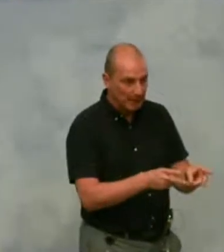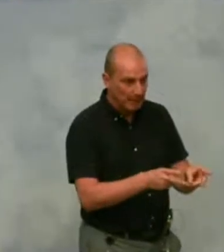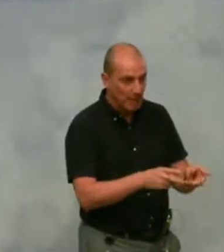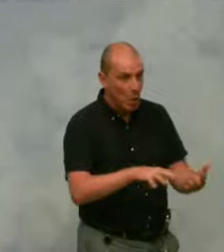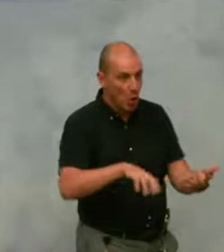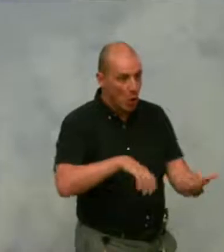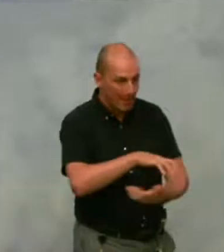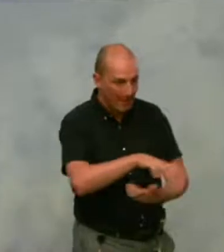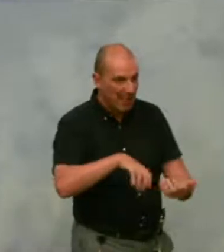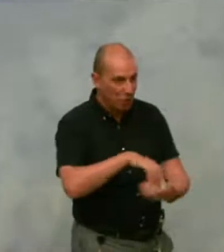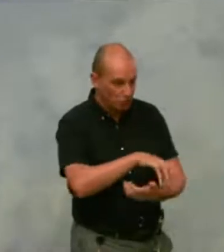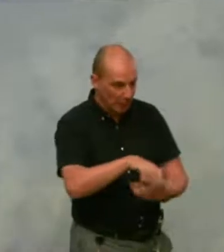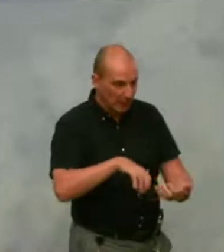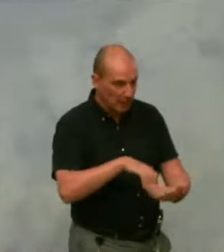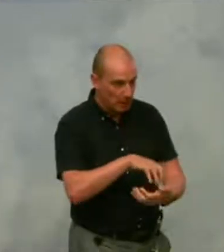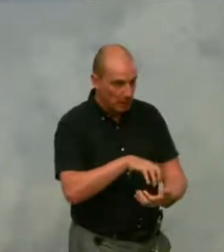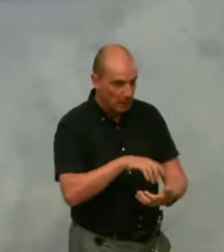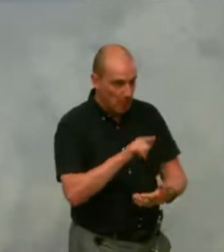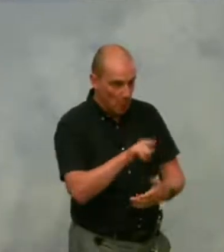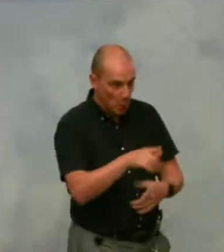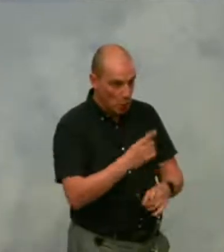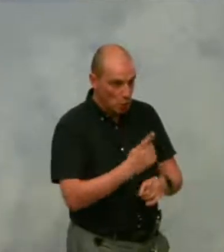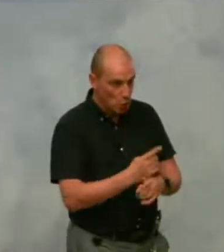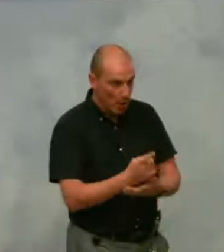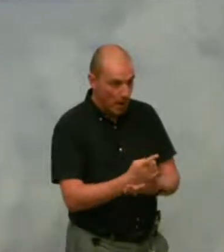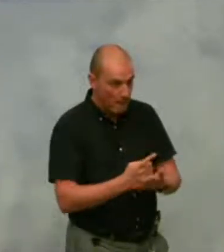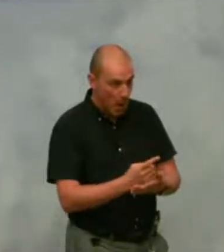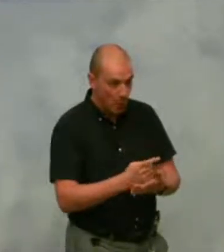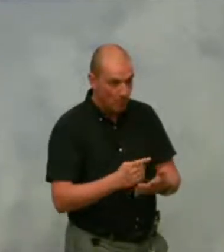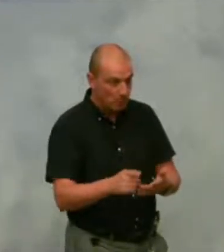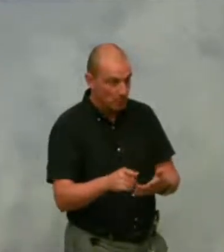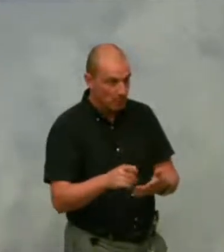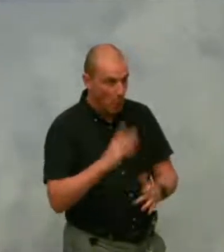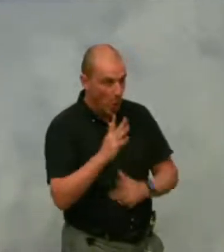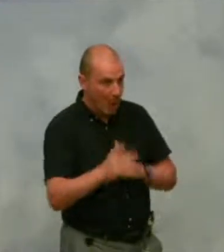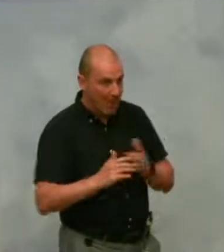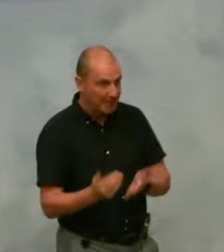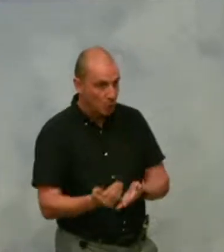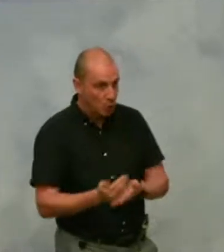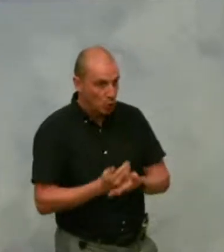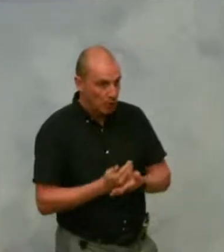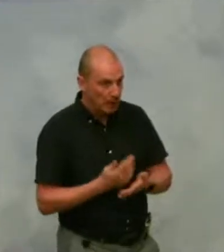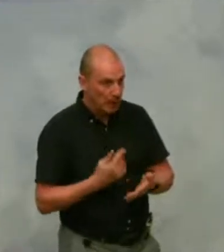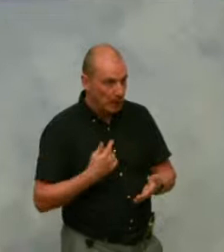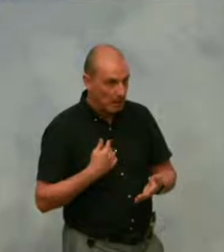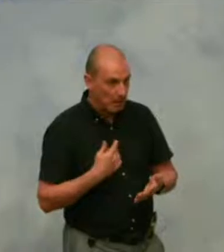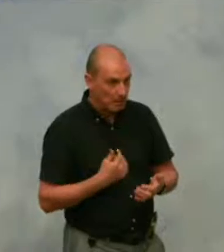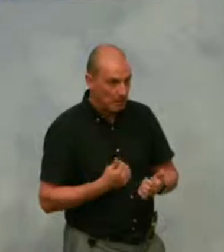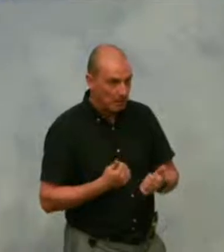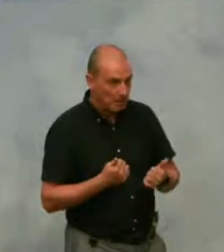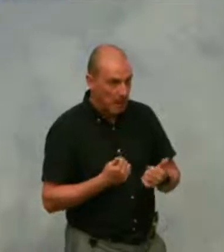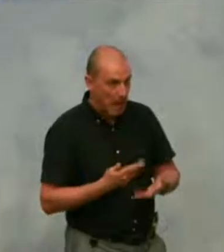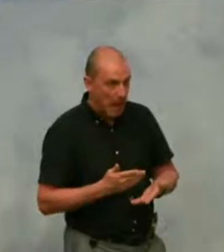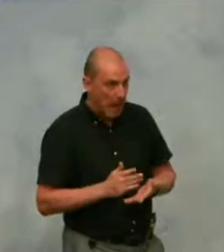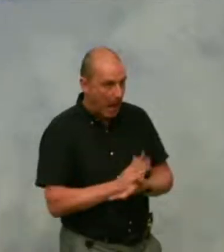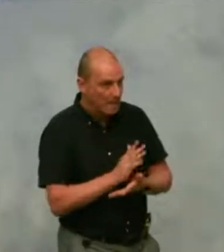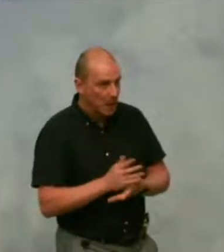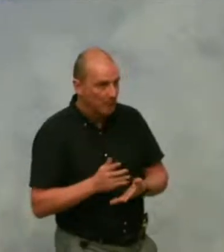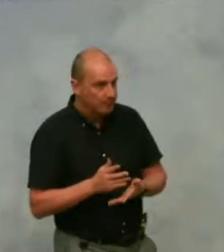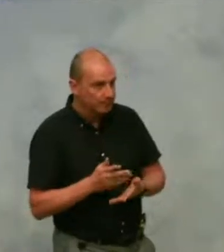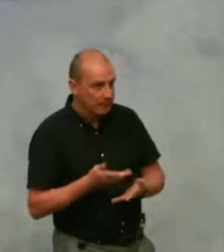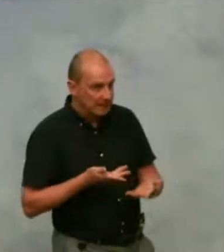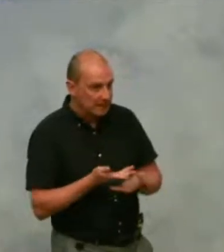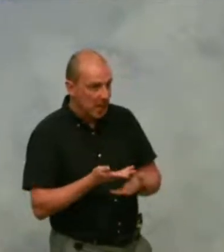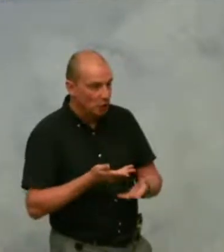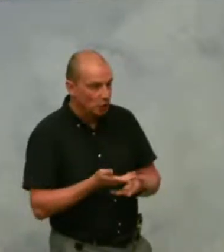that as we're talking about areas that impact cybersecurity, I would suggest that I'm happy to share that information offline with the councillor.